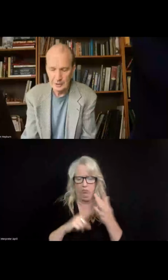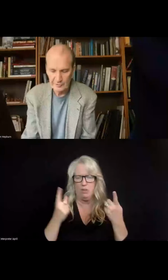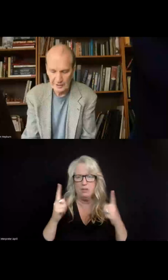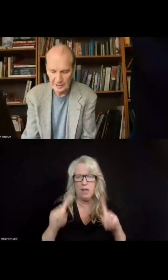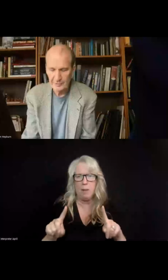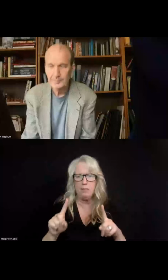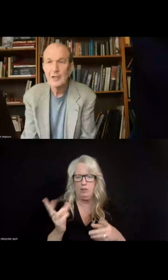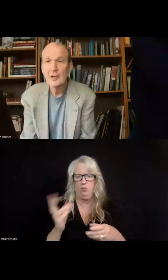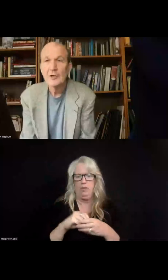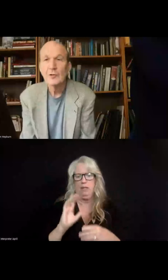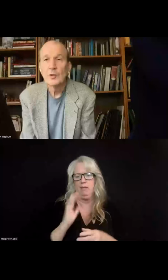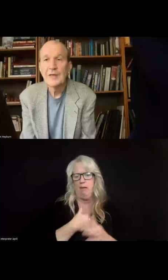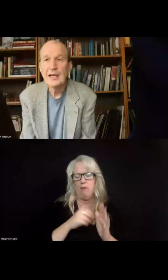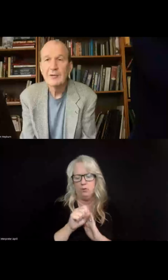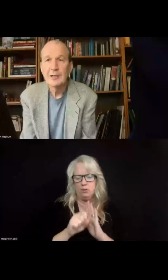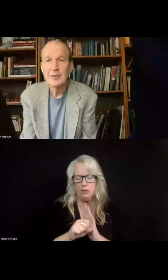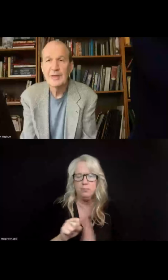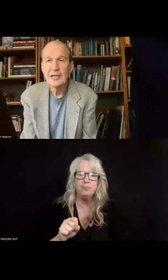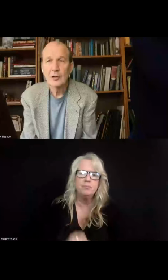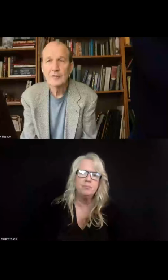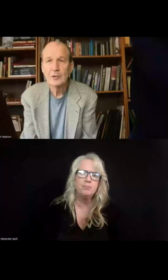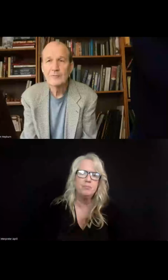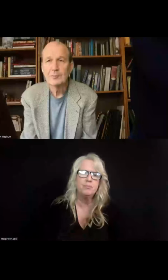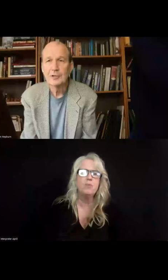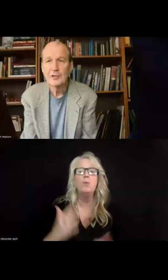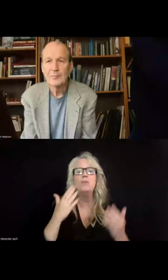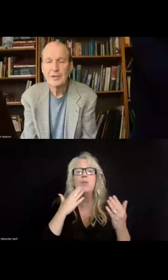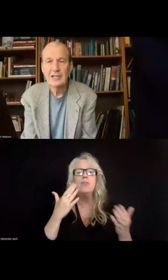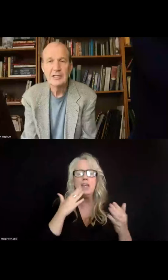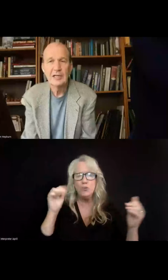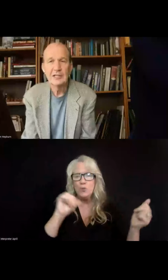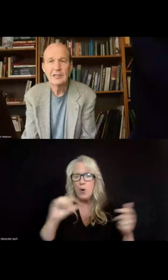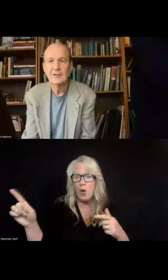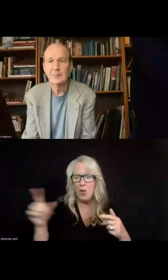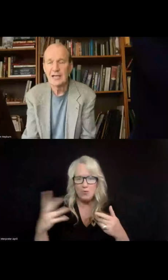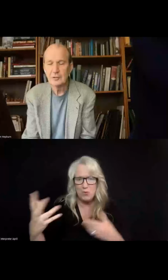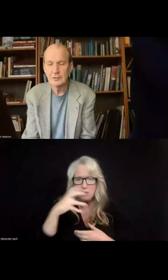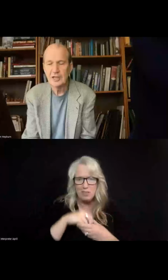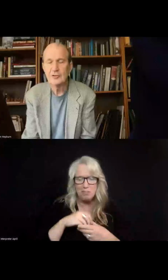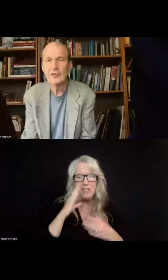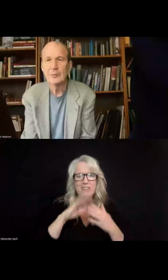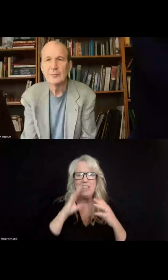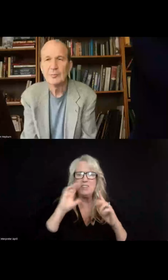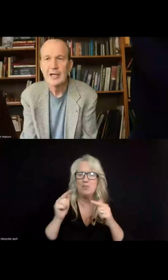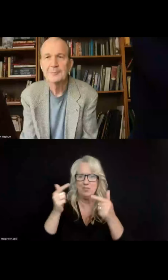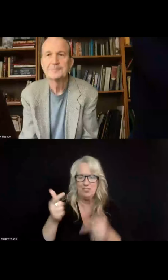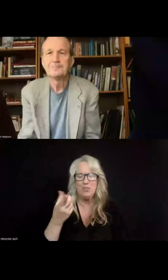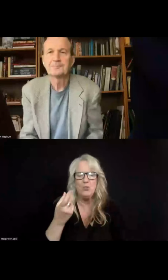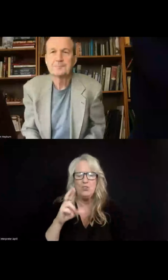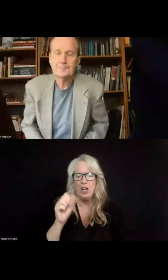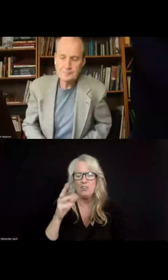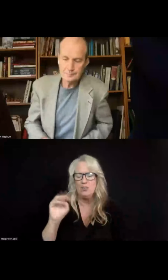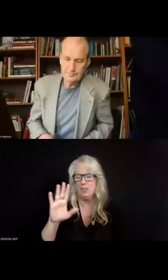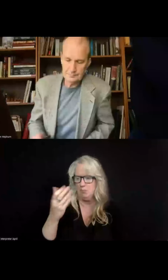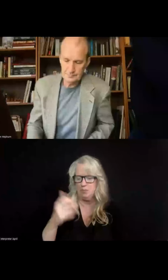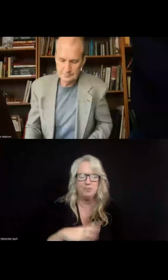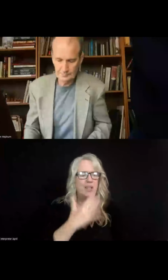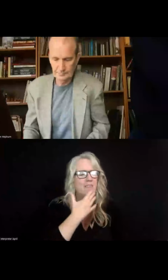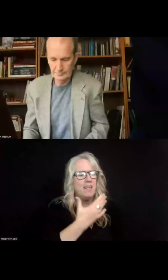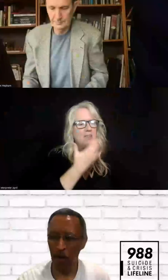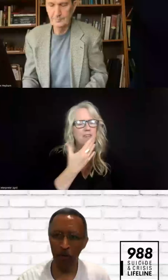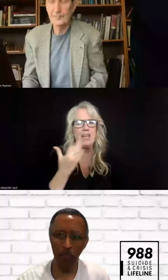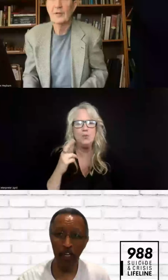within our states. So with that, let me thank all of you for participating and give it back to Dr. Sims. Brian? Well, thank you, Brian.